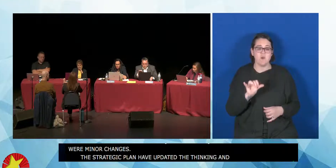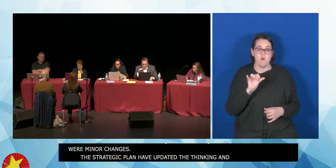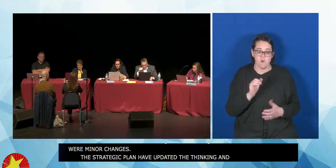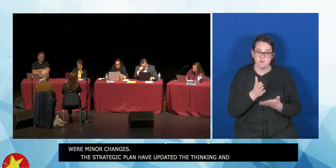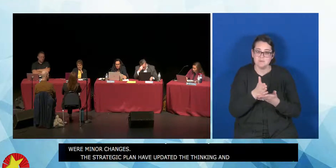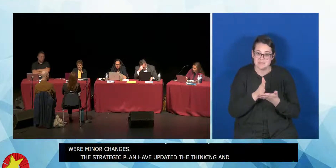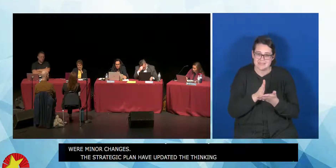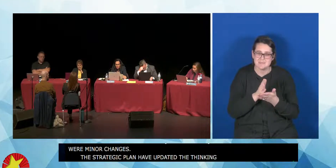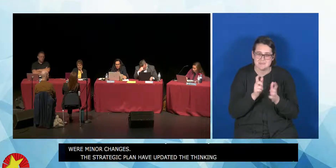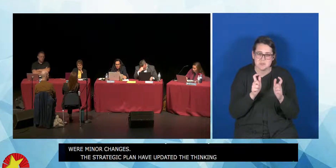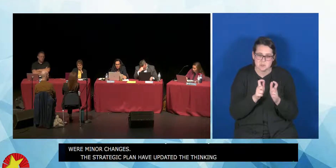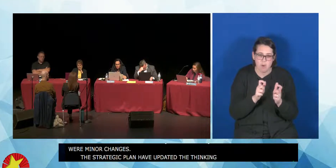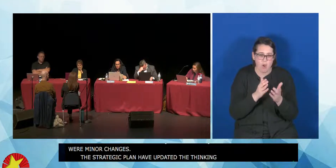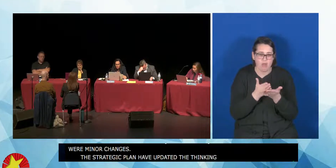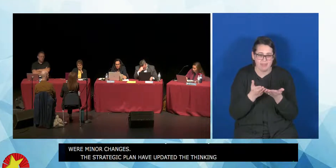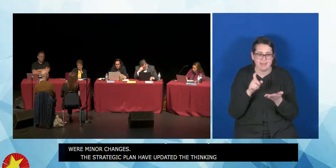tweaked.